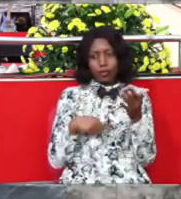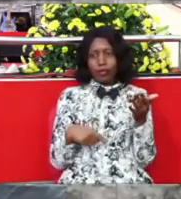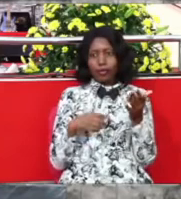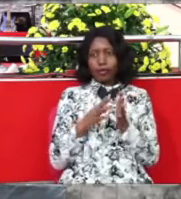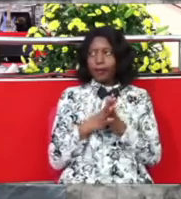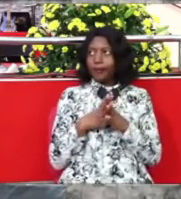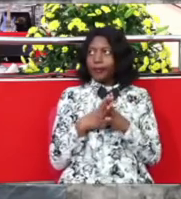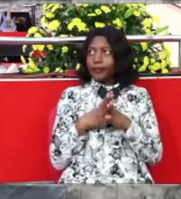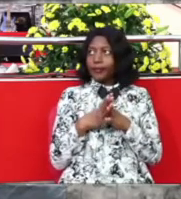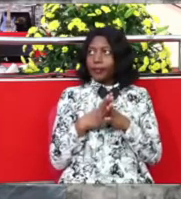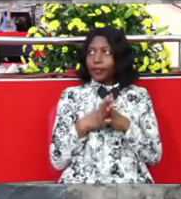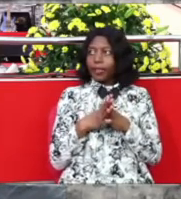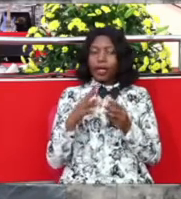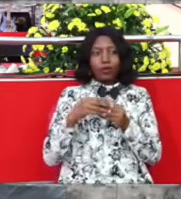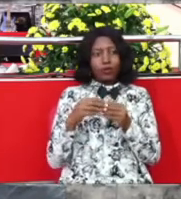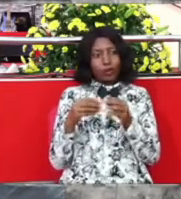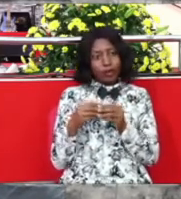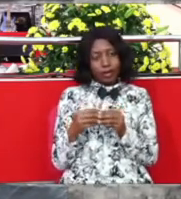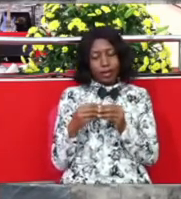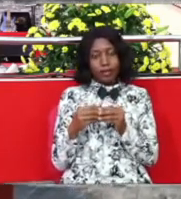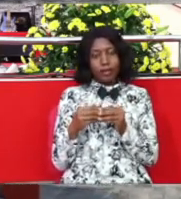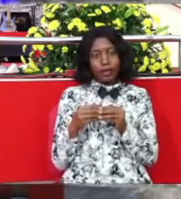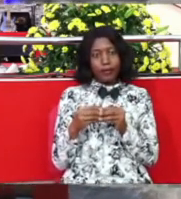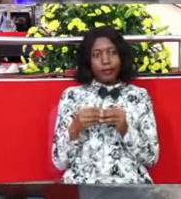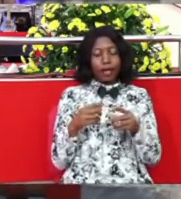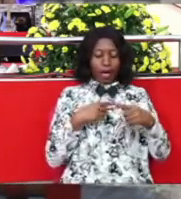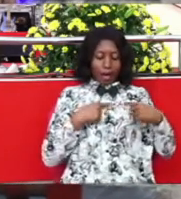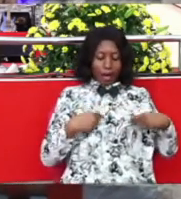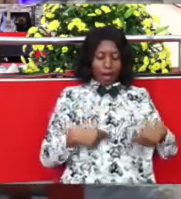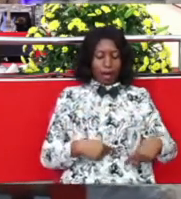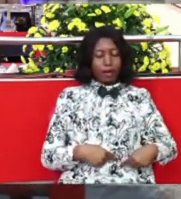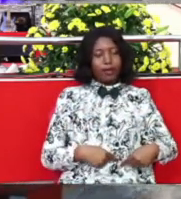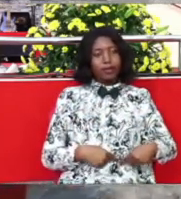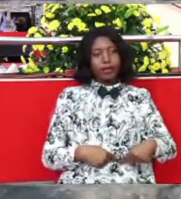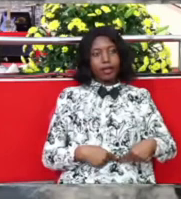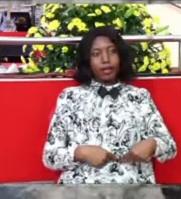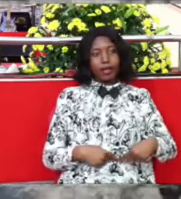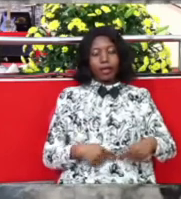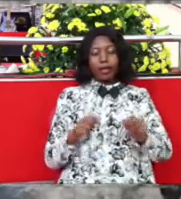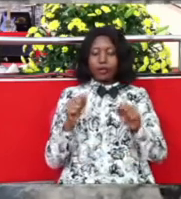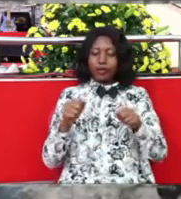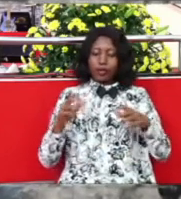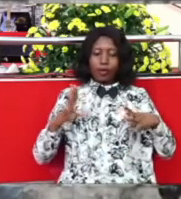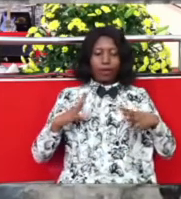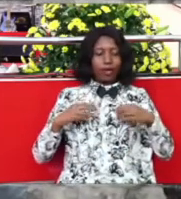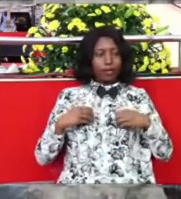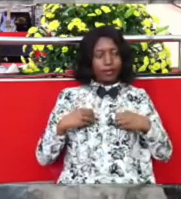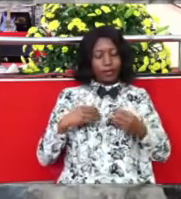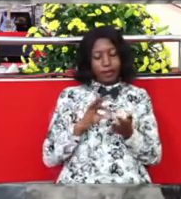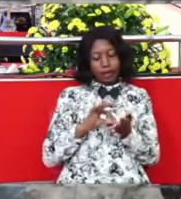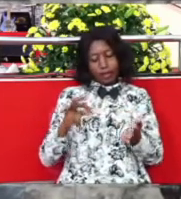what do we do to create in our lives a heart that is accommodative to the Spirit of God.